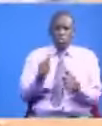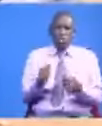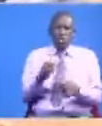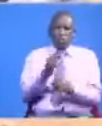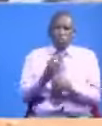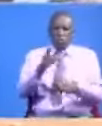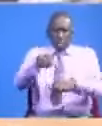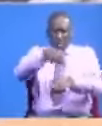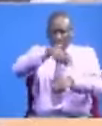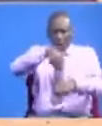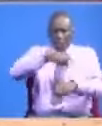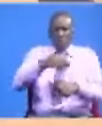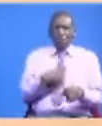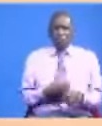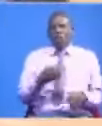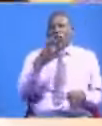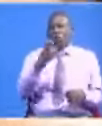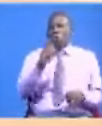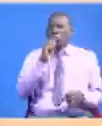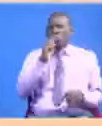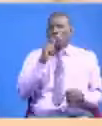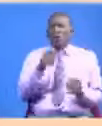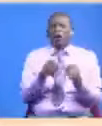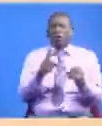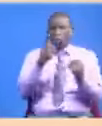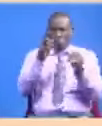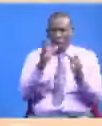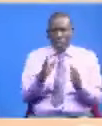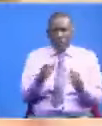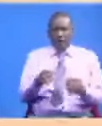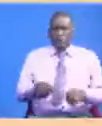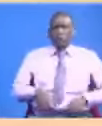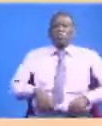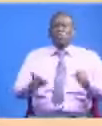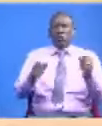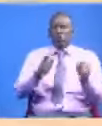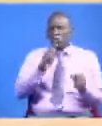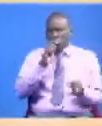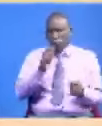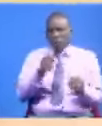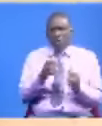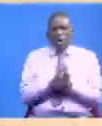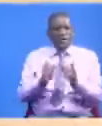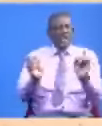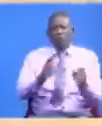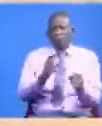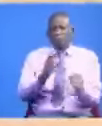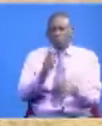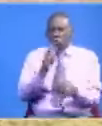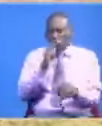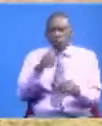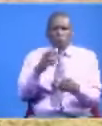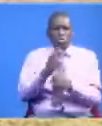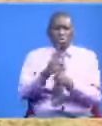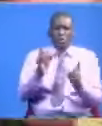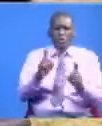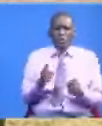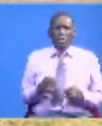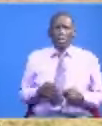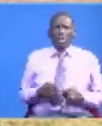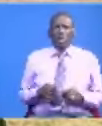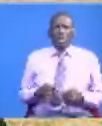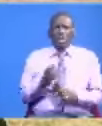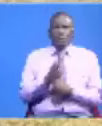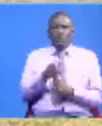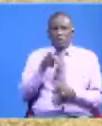saa nzima, kuna marefari wanne, huku moja akiwa chief referee na hawatumii kipenga. I don't use furebe, I